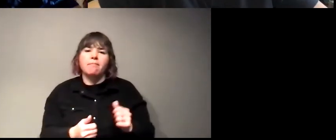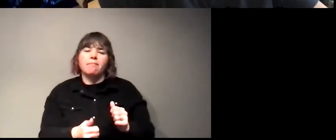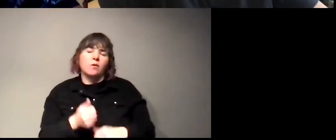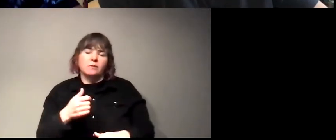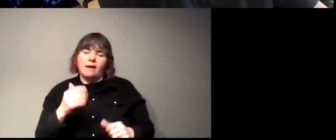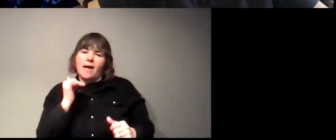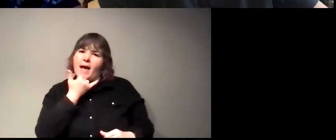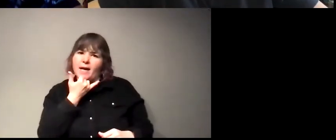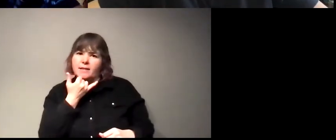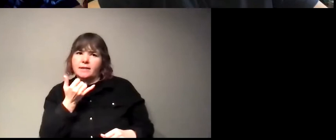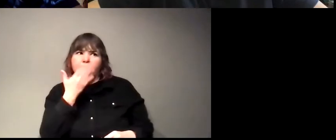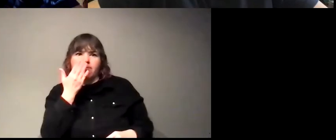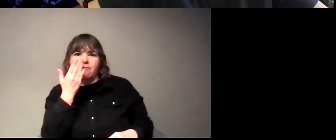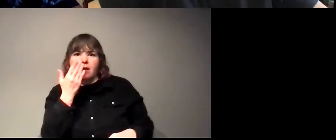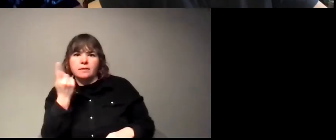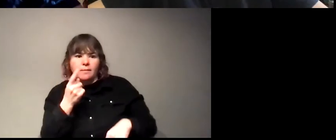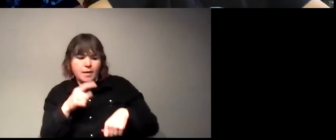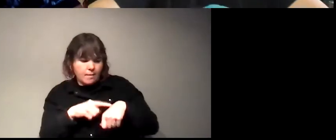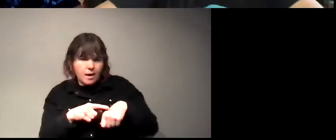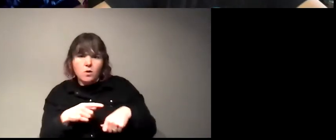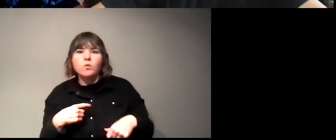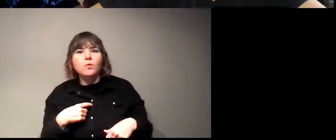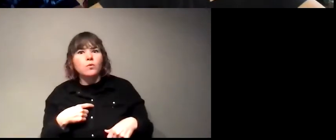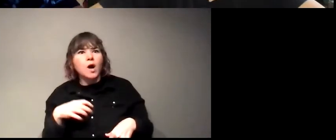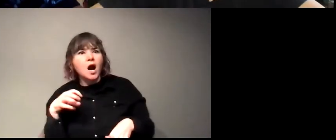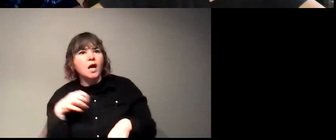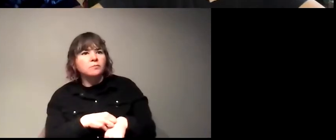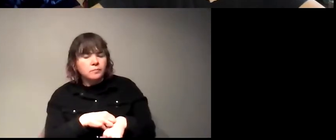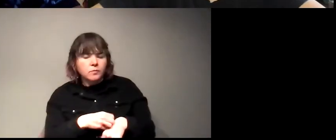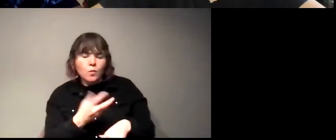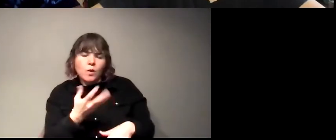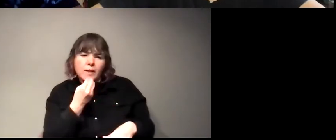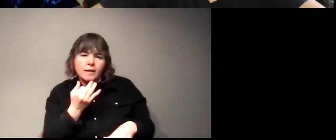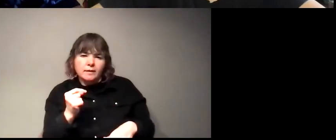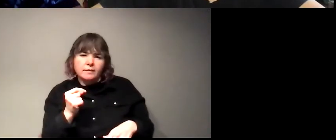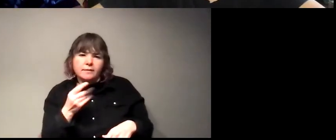accident. They smell something on my hand and then they're like, ooh, let me eat that. And then